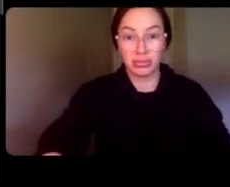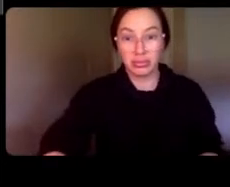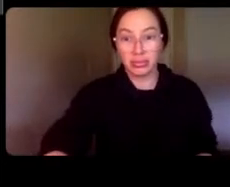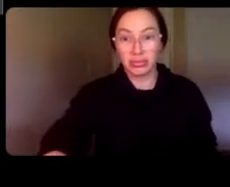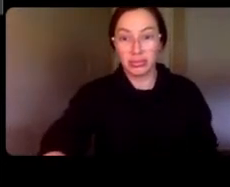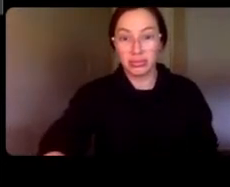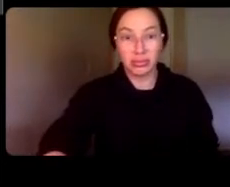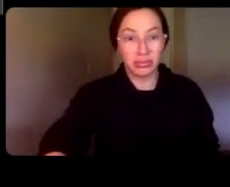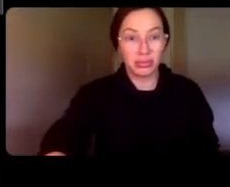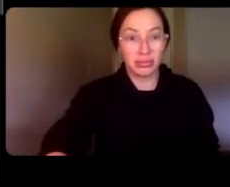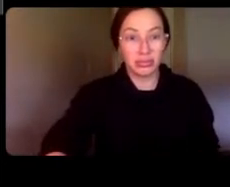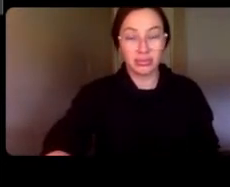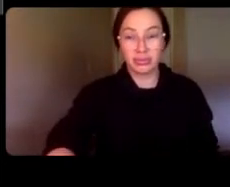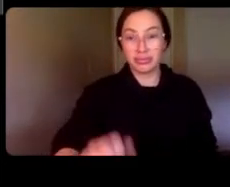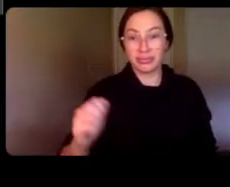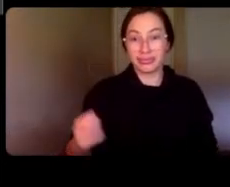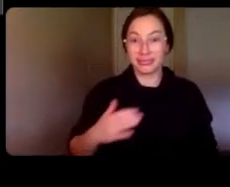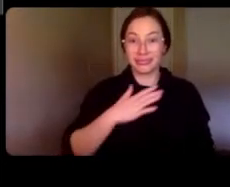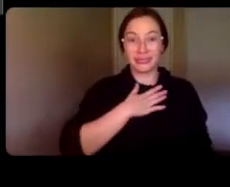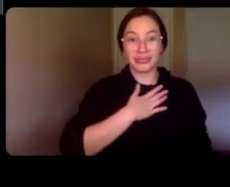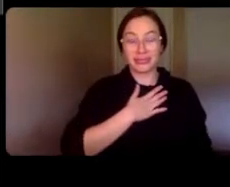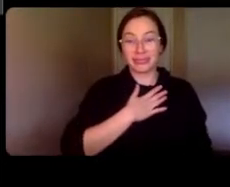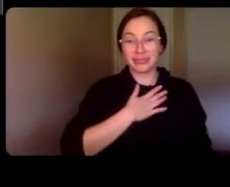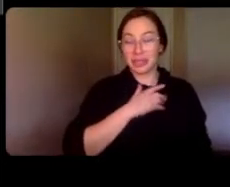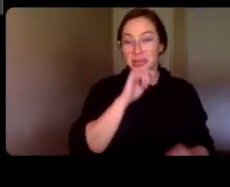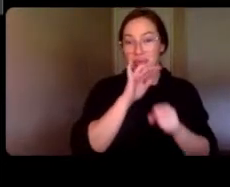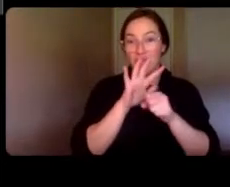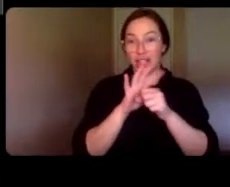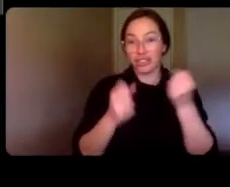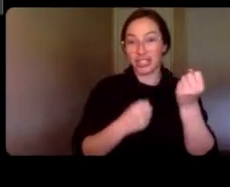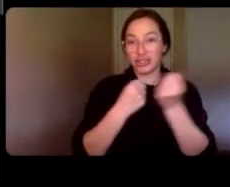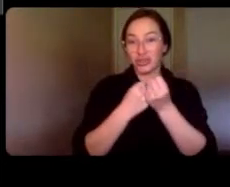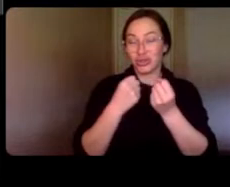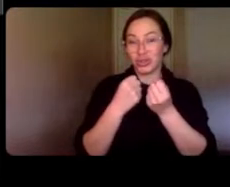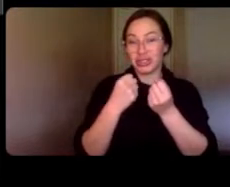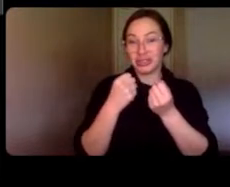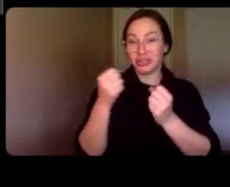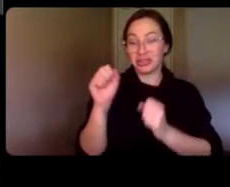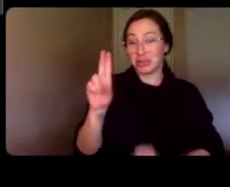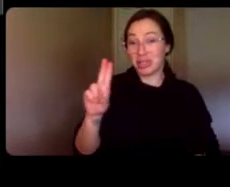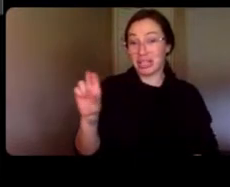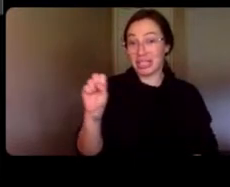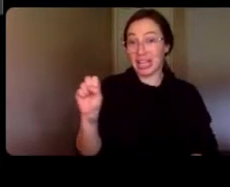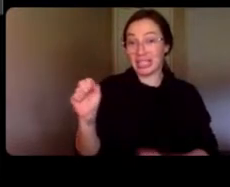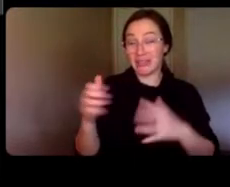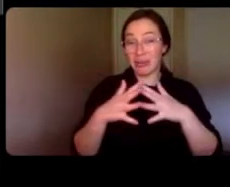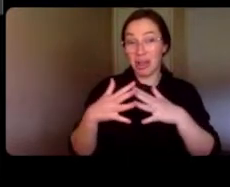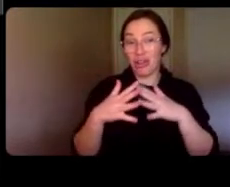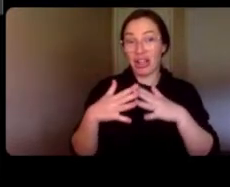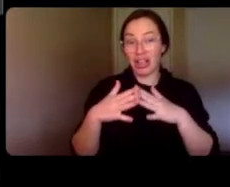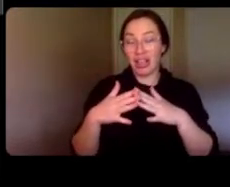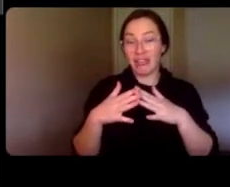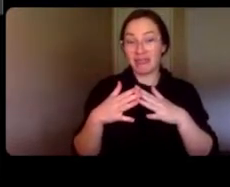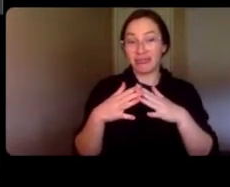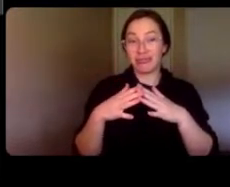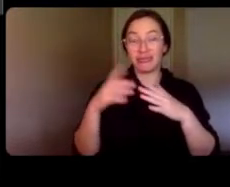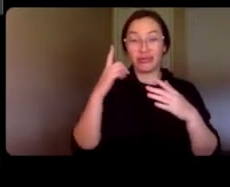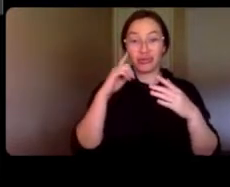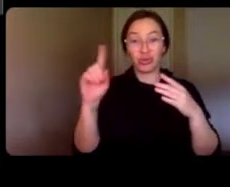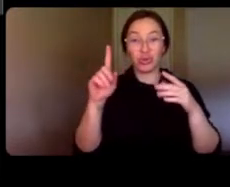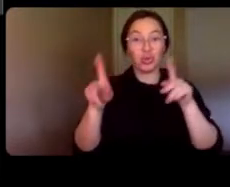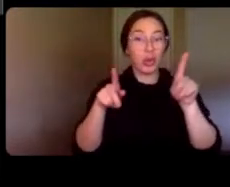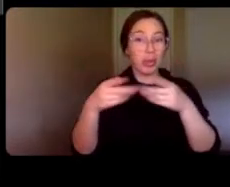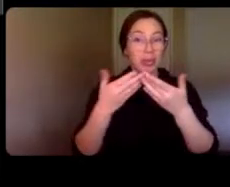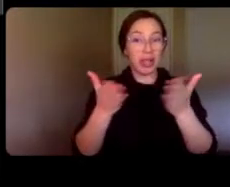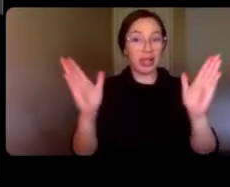Over your heart. Pledge of Allegiance to the flag of the United States of America and to the Republic for